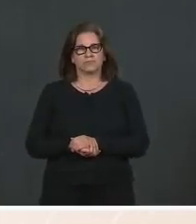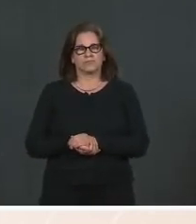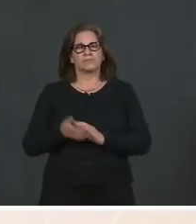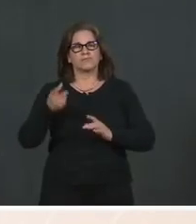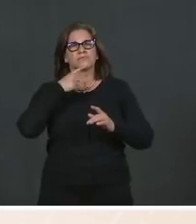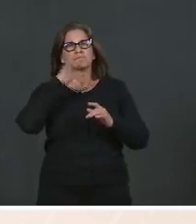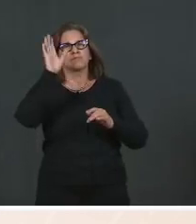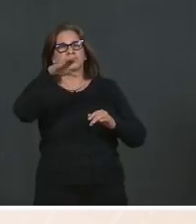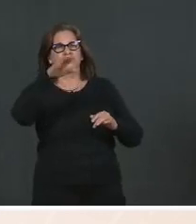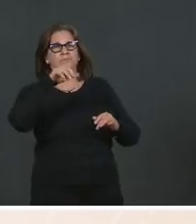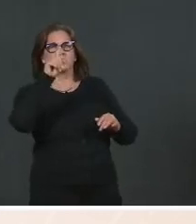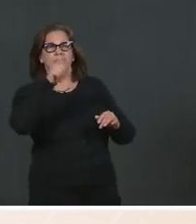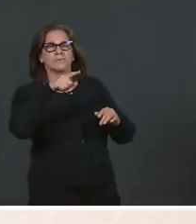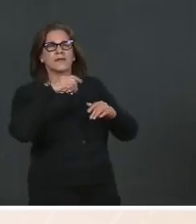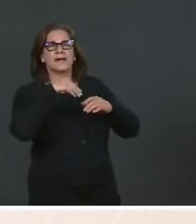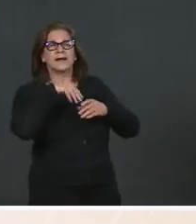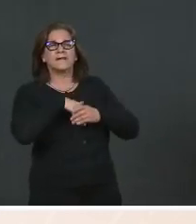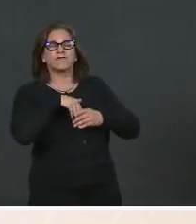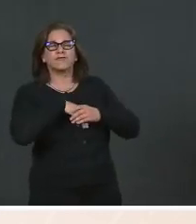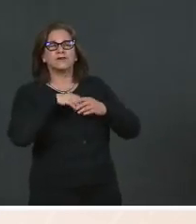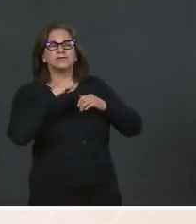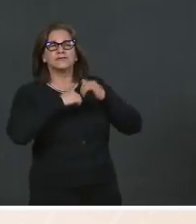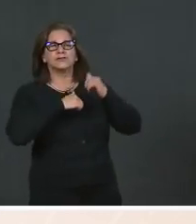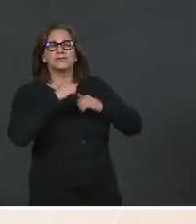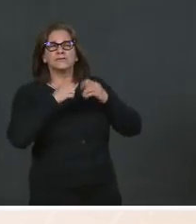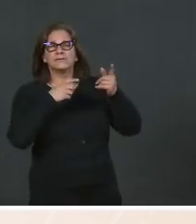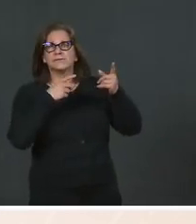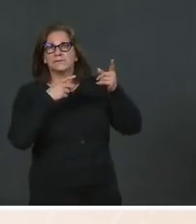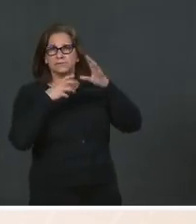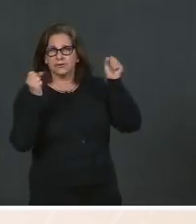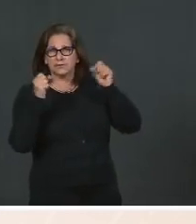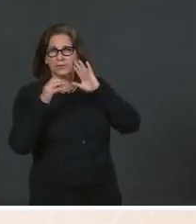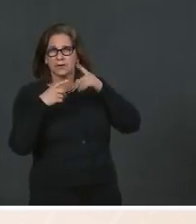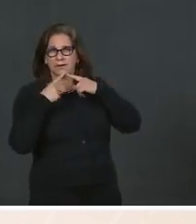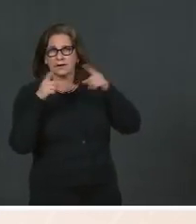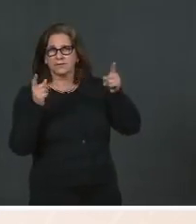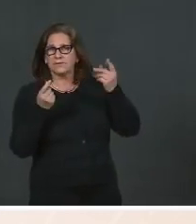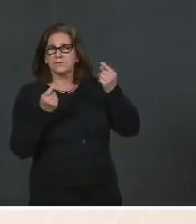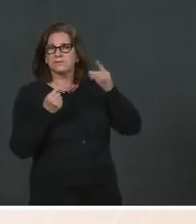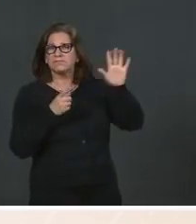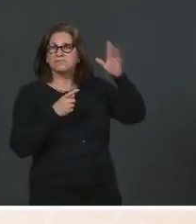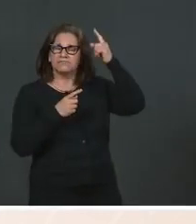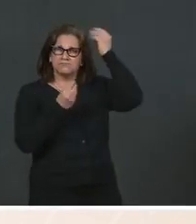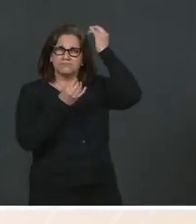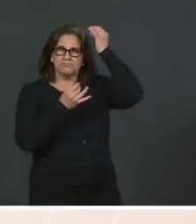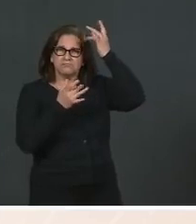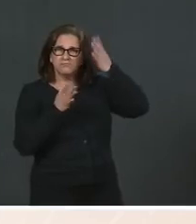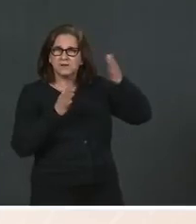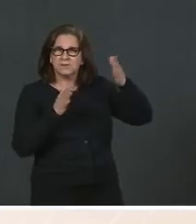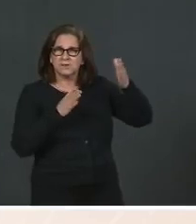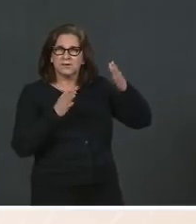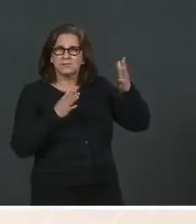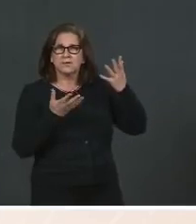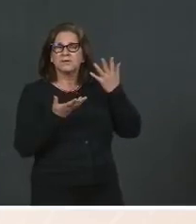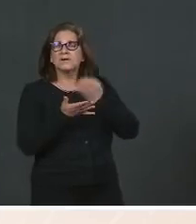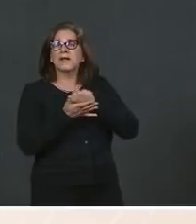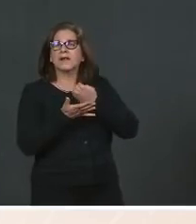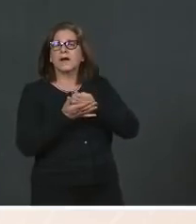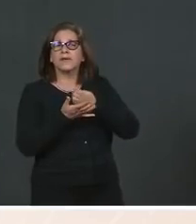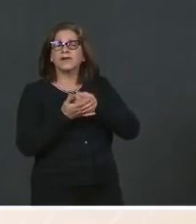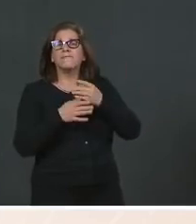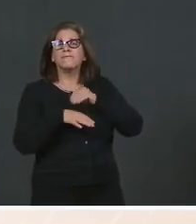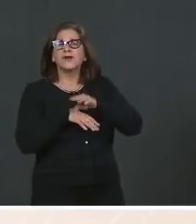his proposal in a couple of days now, what is his current thinking or his economic advisor's current thinking on how much of this